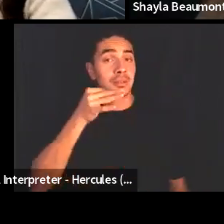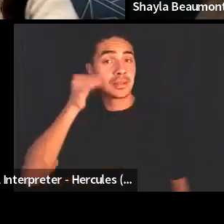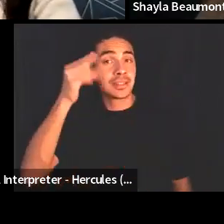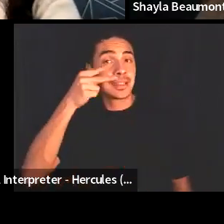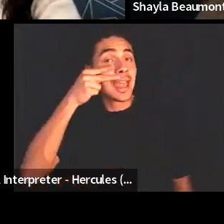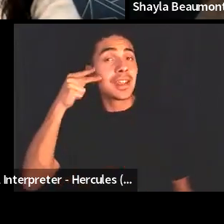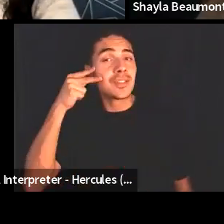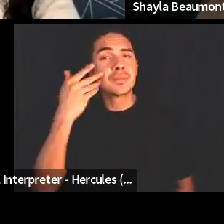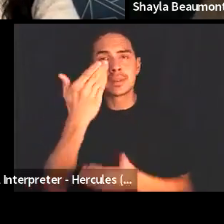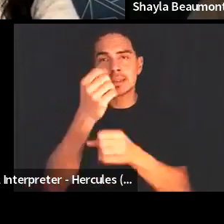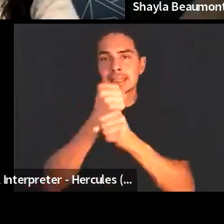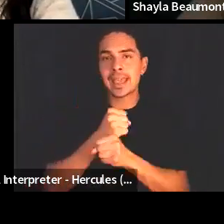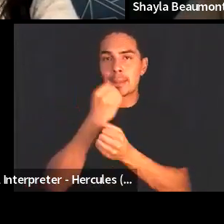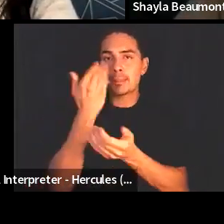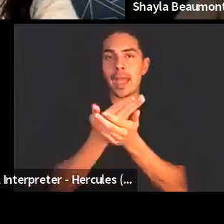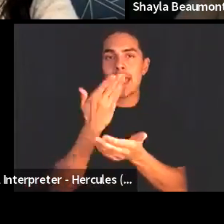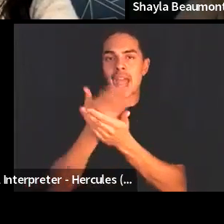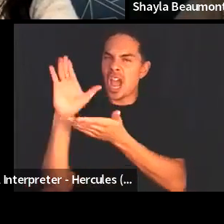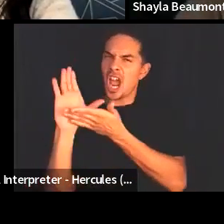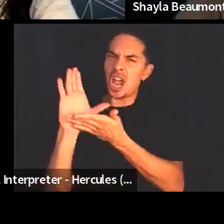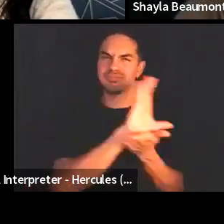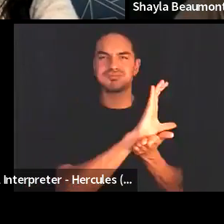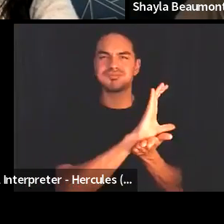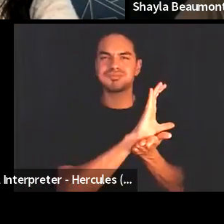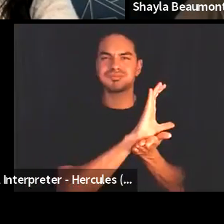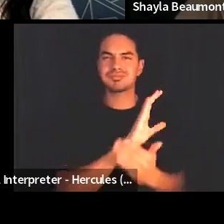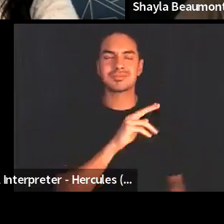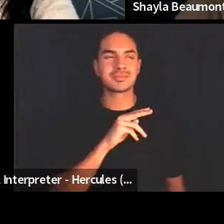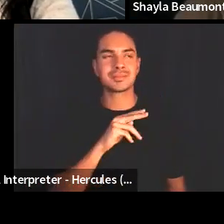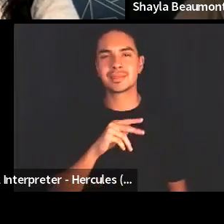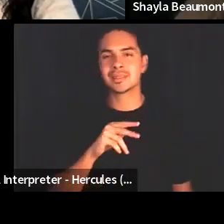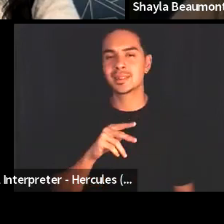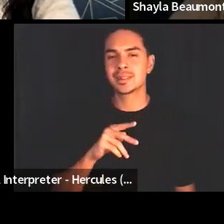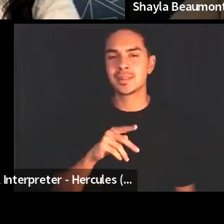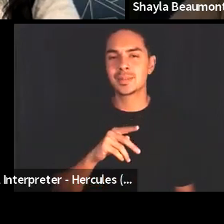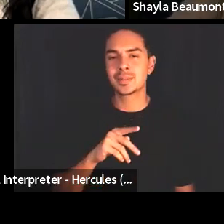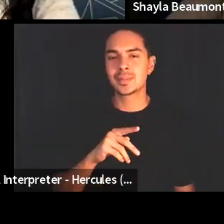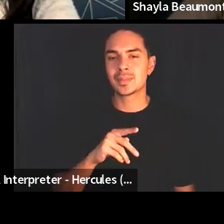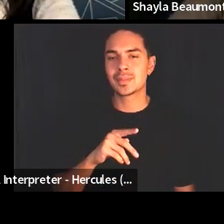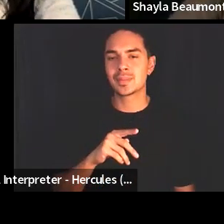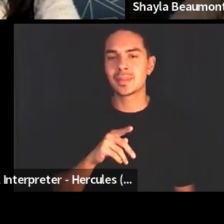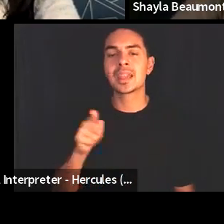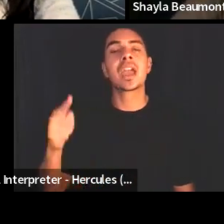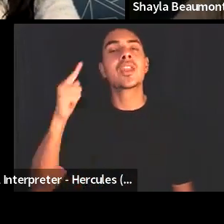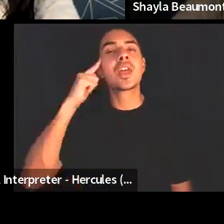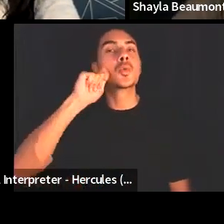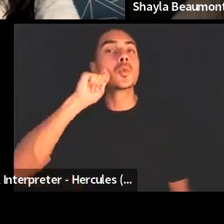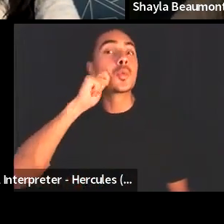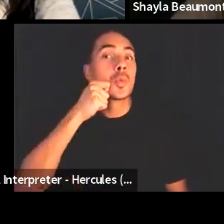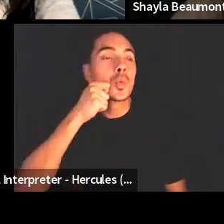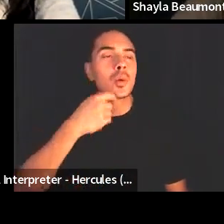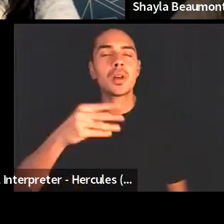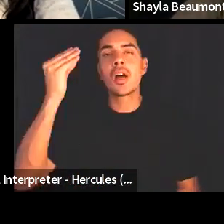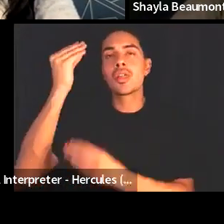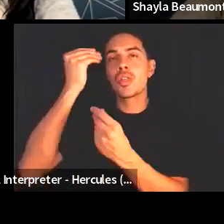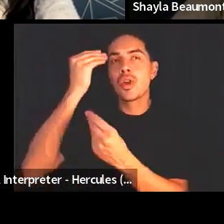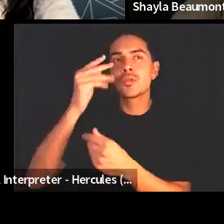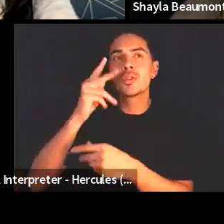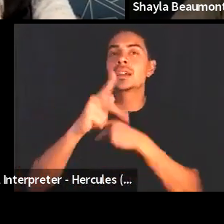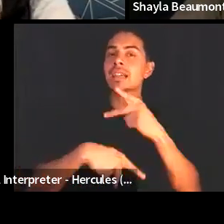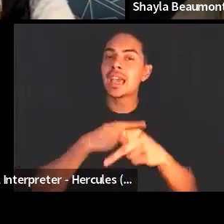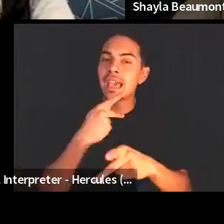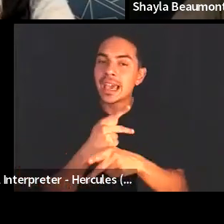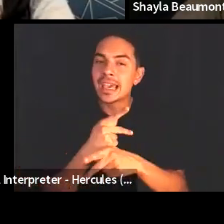about being just cool and thoughtful and kind and having the conversation that you